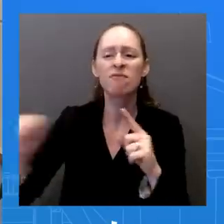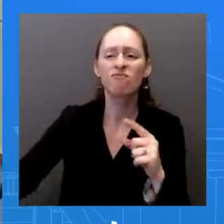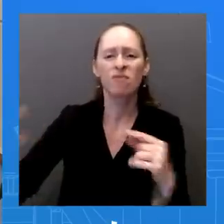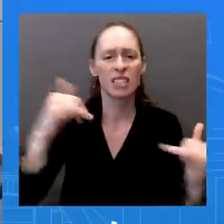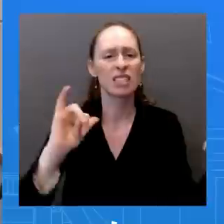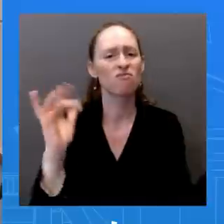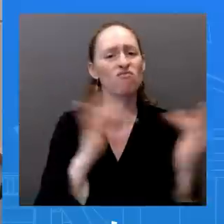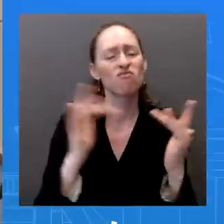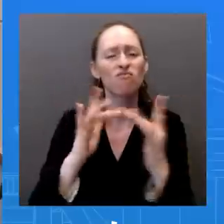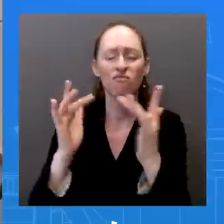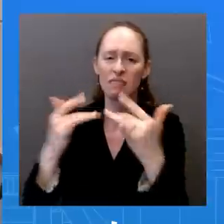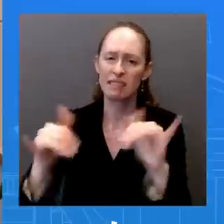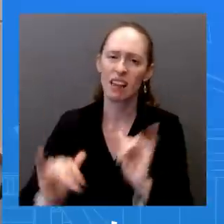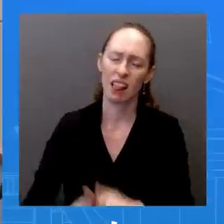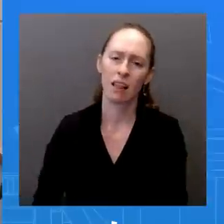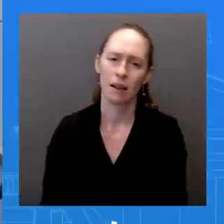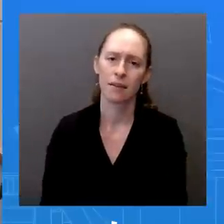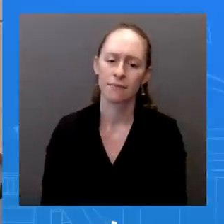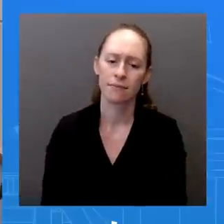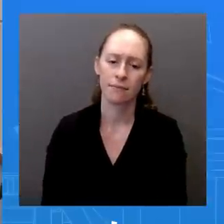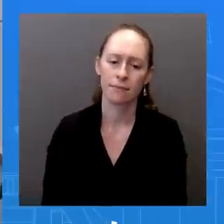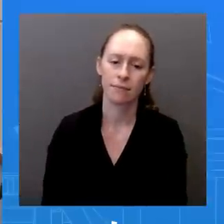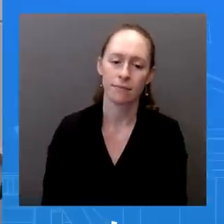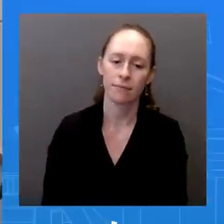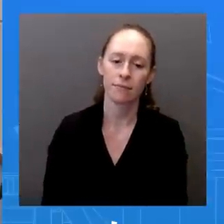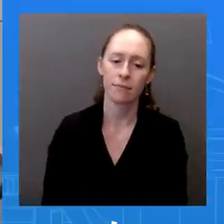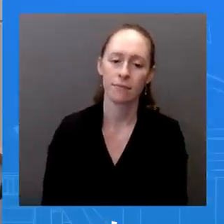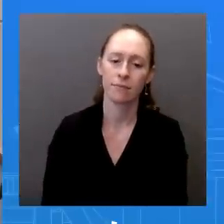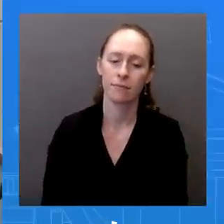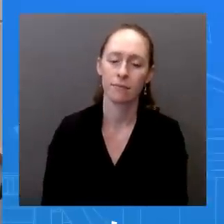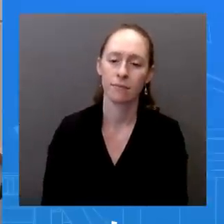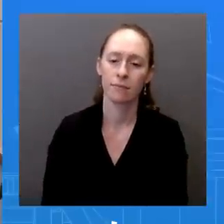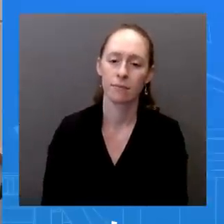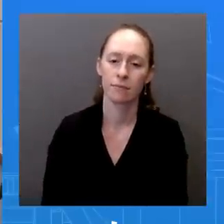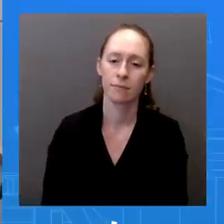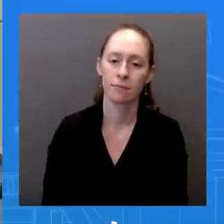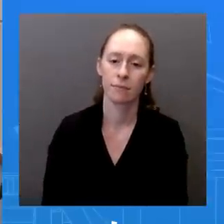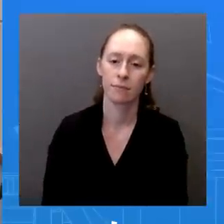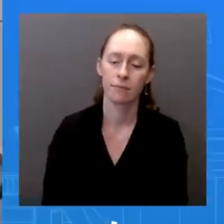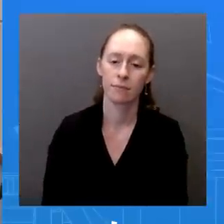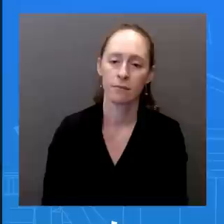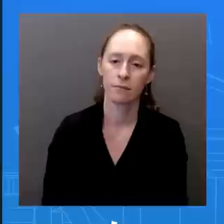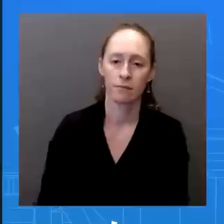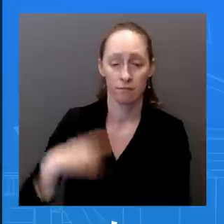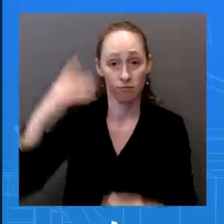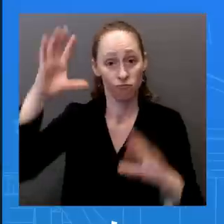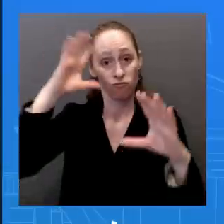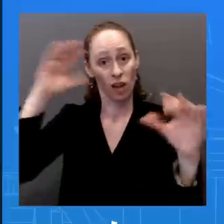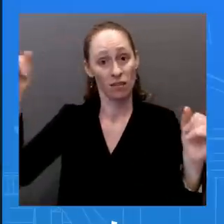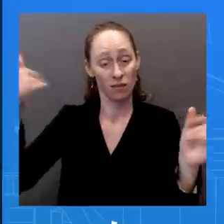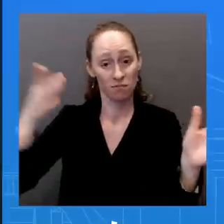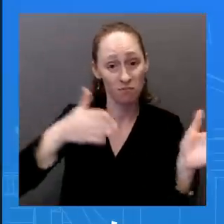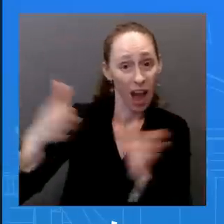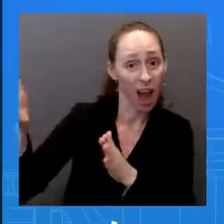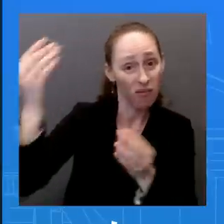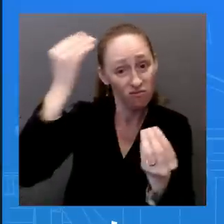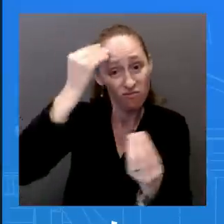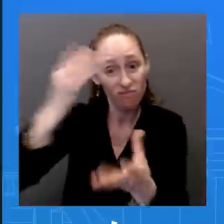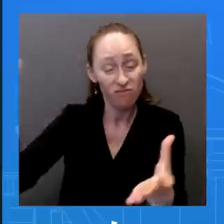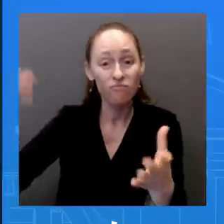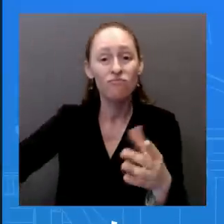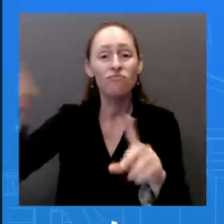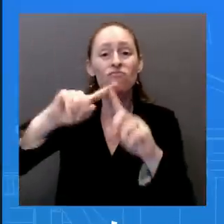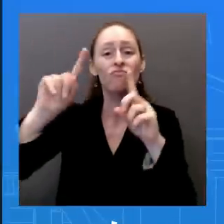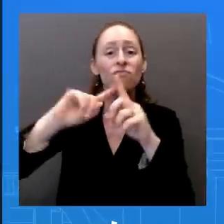leaders that his view is that the pandemic is over? Is that the message on the world stage? I think one of the core things that the president